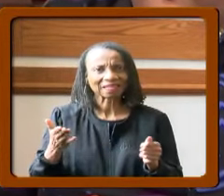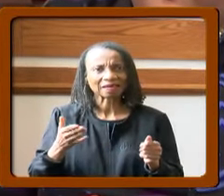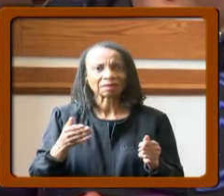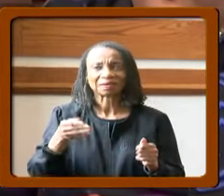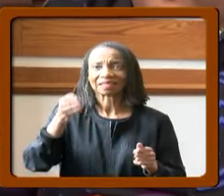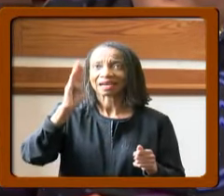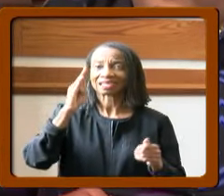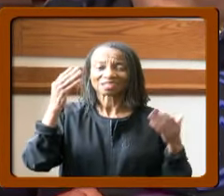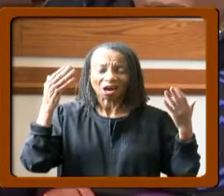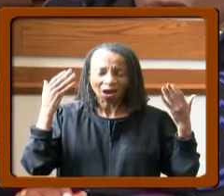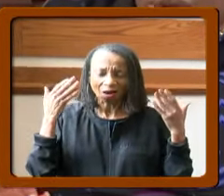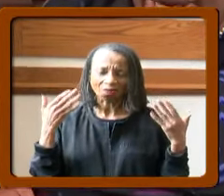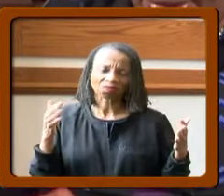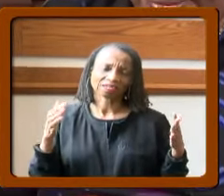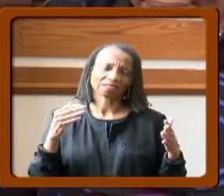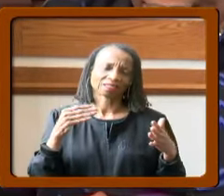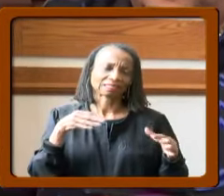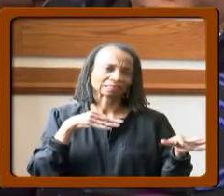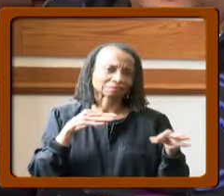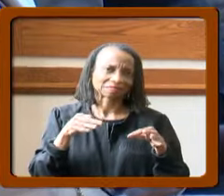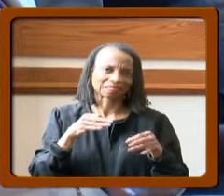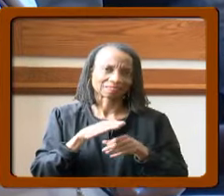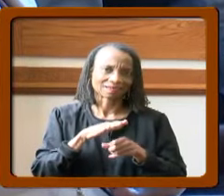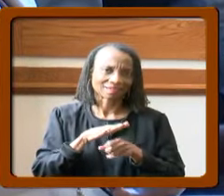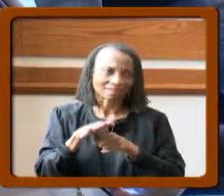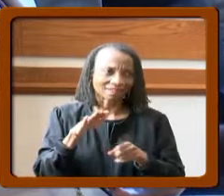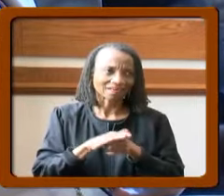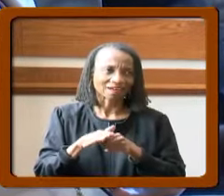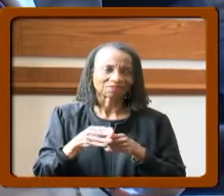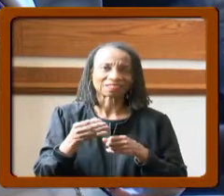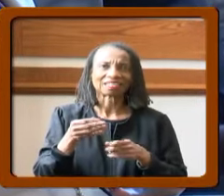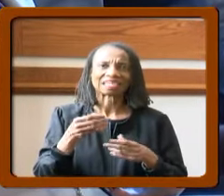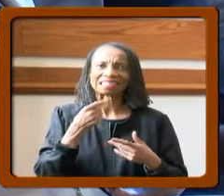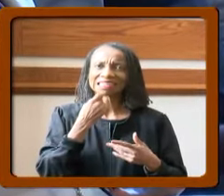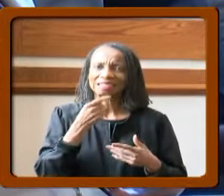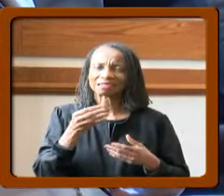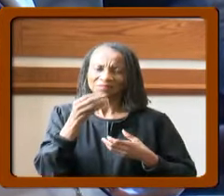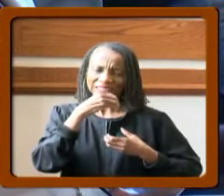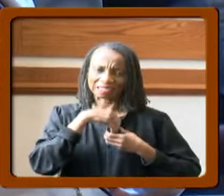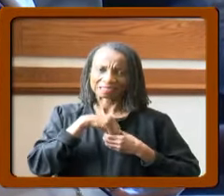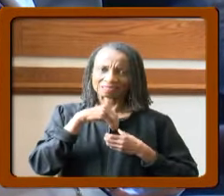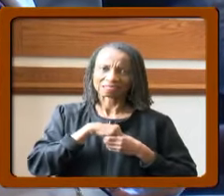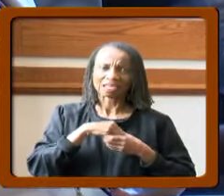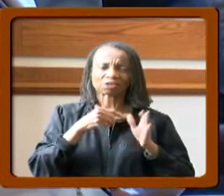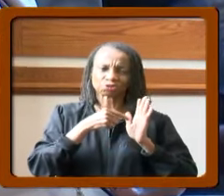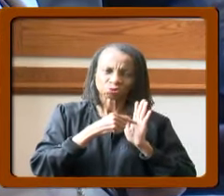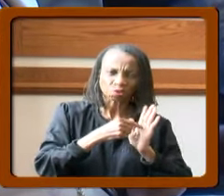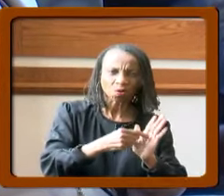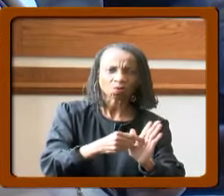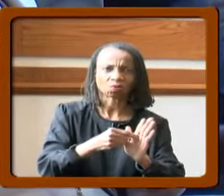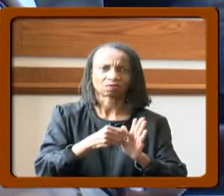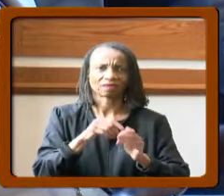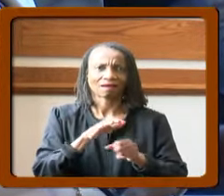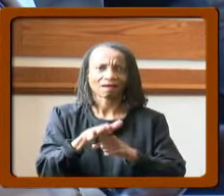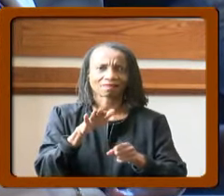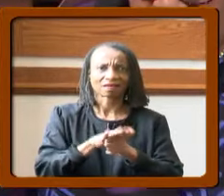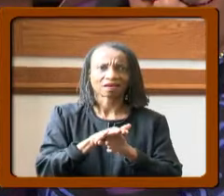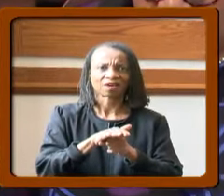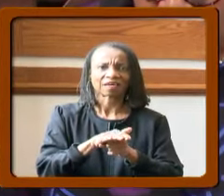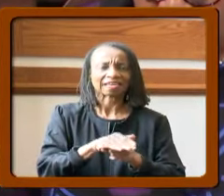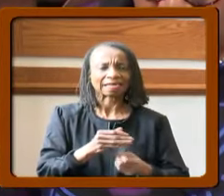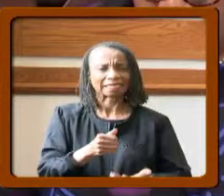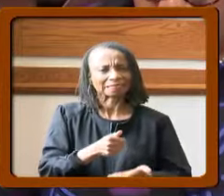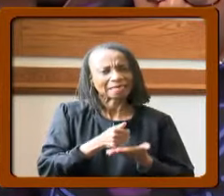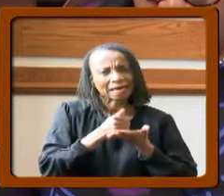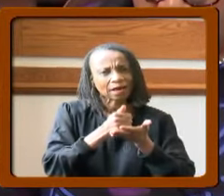has already told you enough. God has already said enough. God has already showed you enough. God has brought you